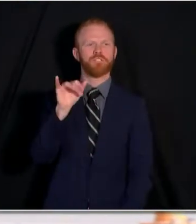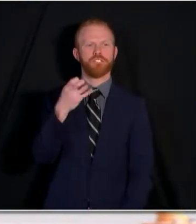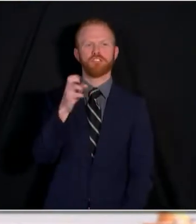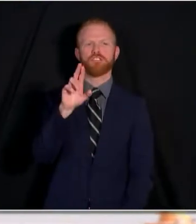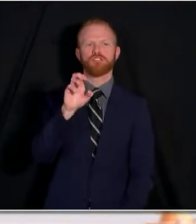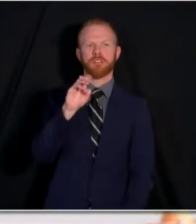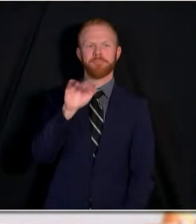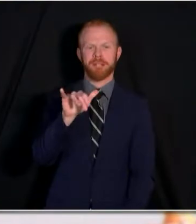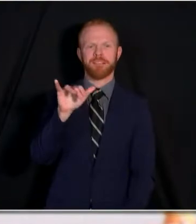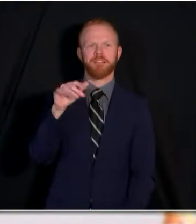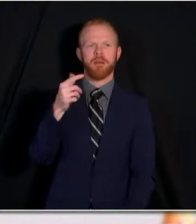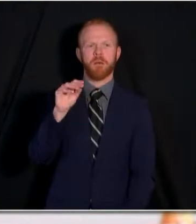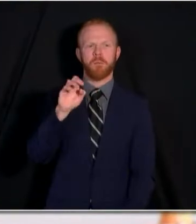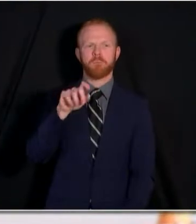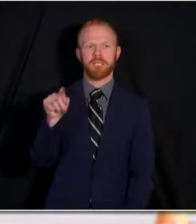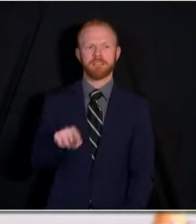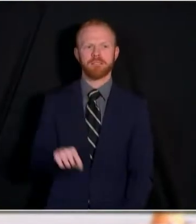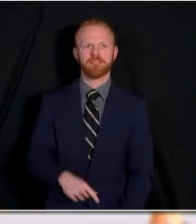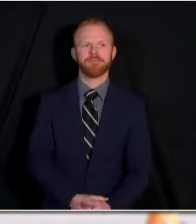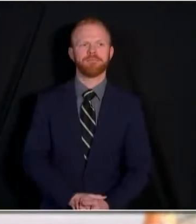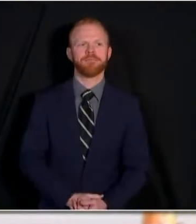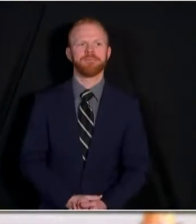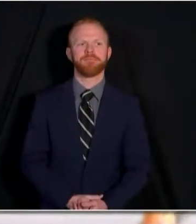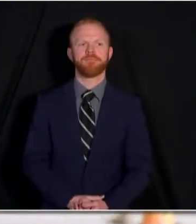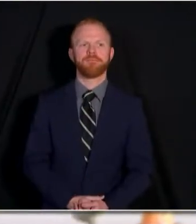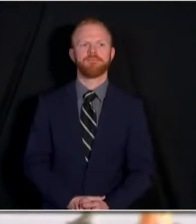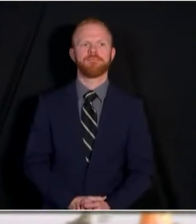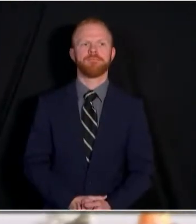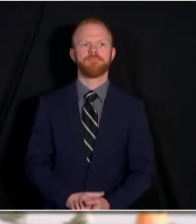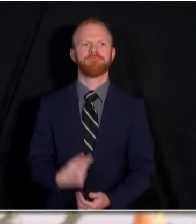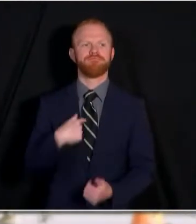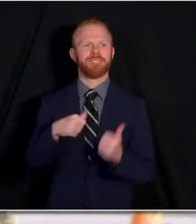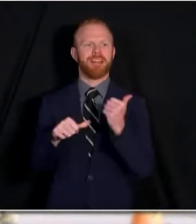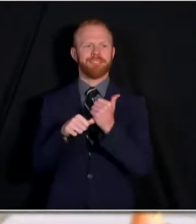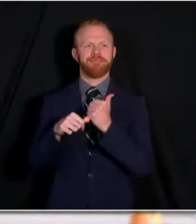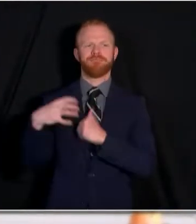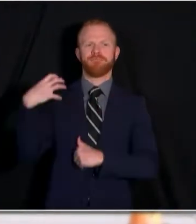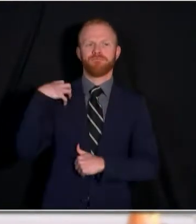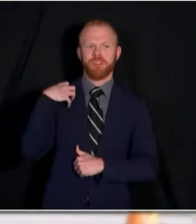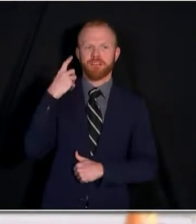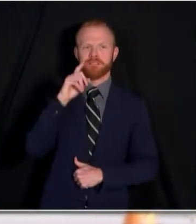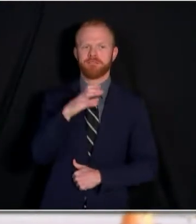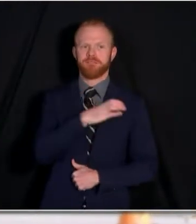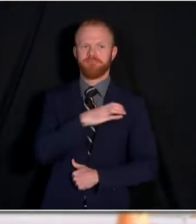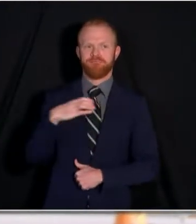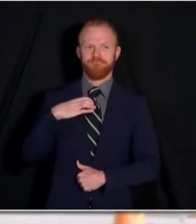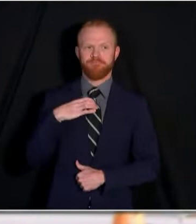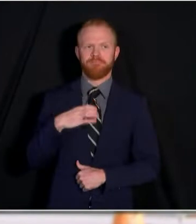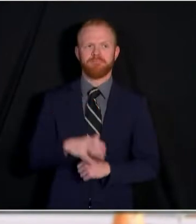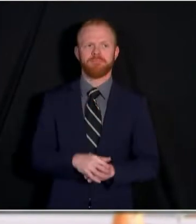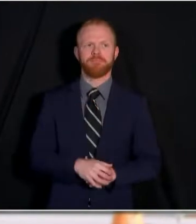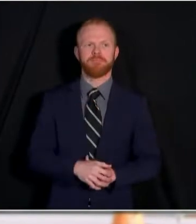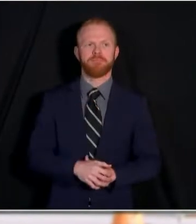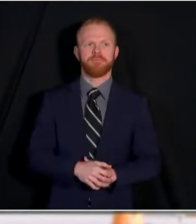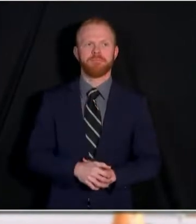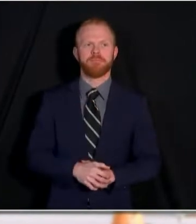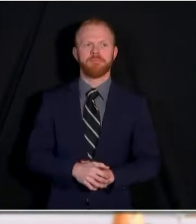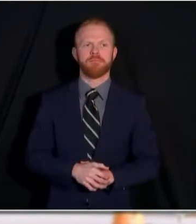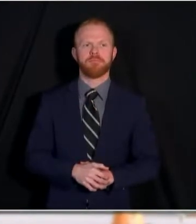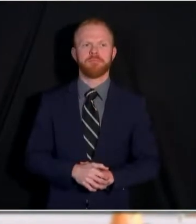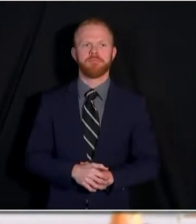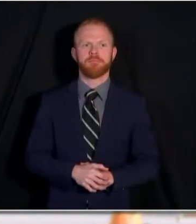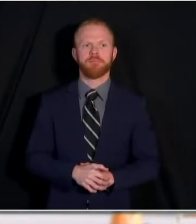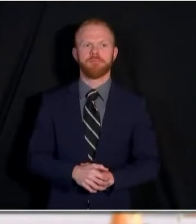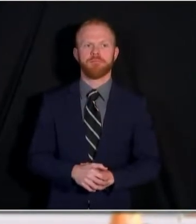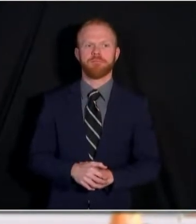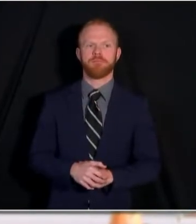Committee and the Vice Chair of the Oversight and Government Reform Committee. But as somebody who flies to D.C. almost every other week